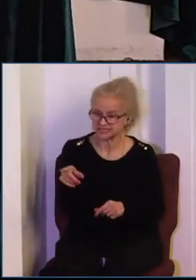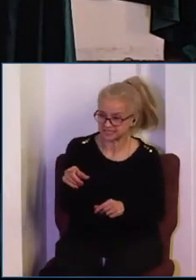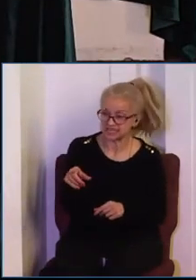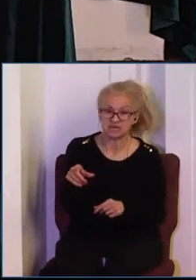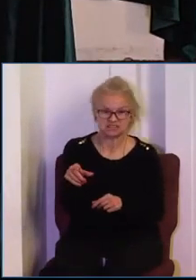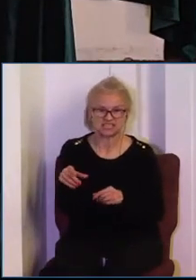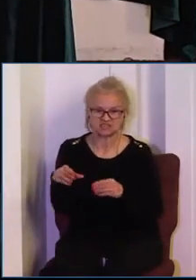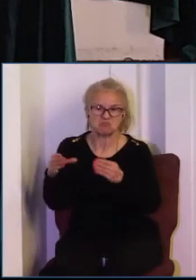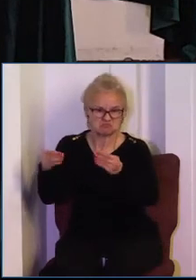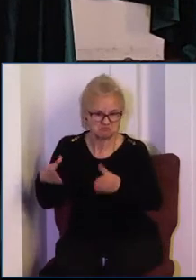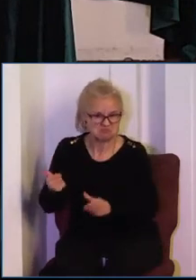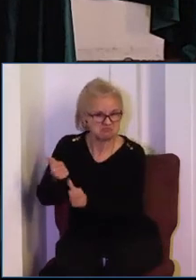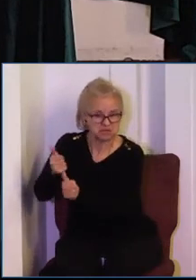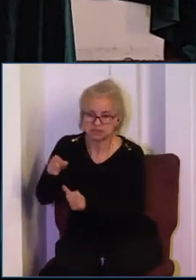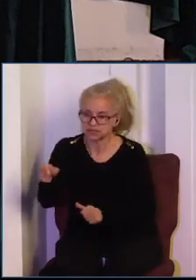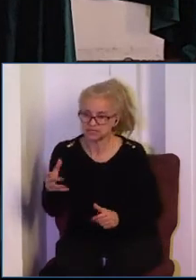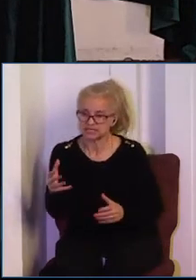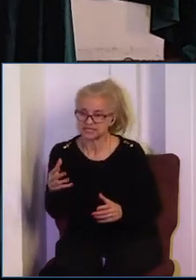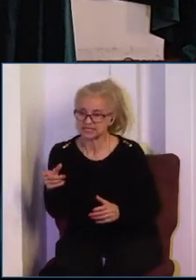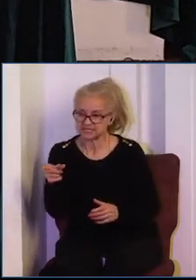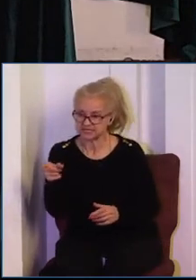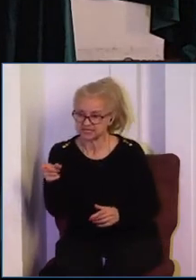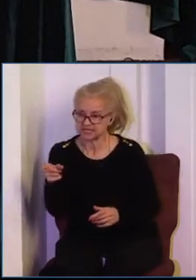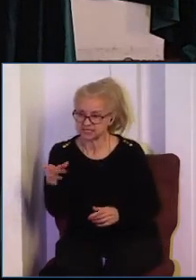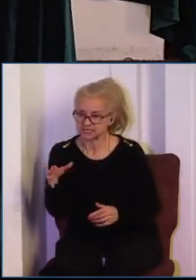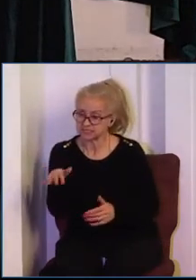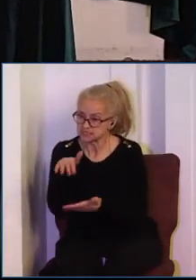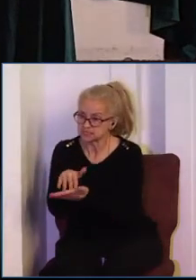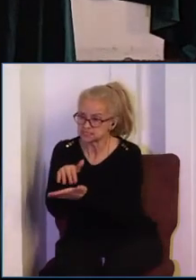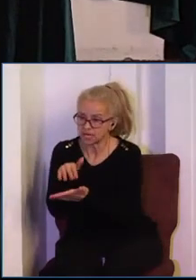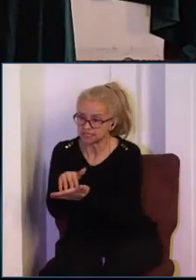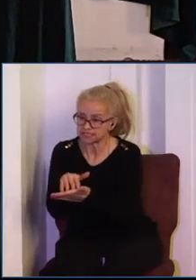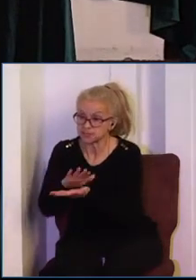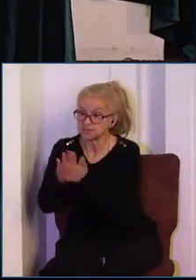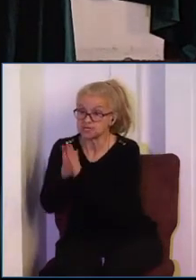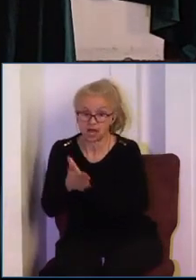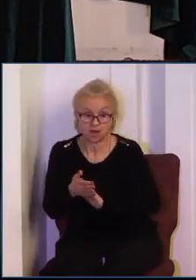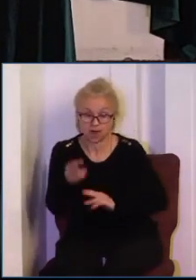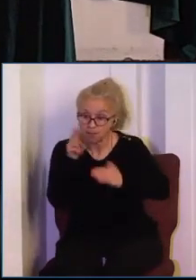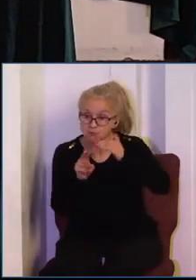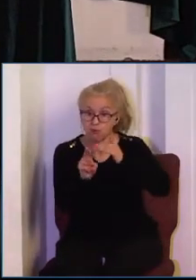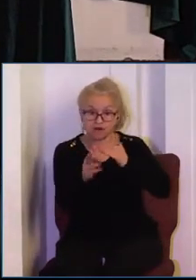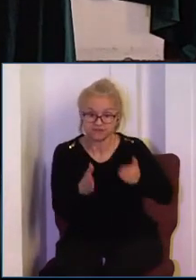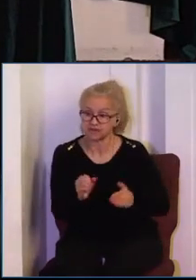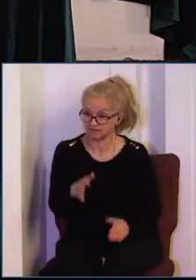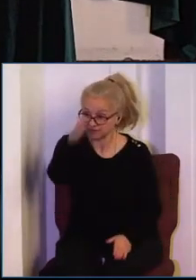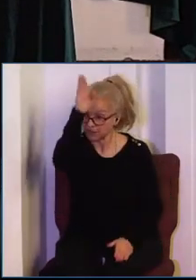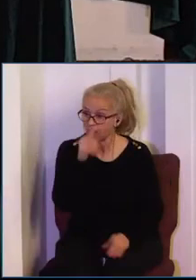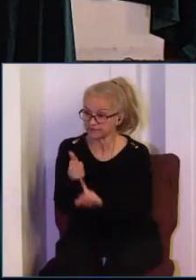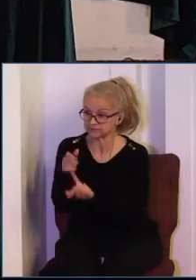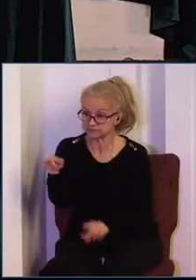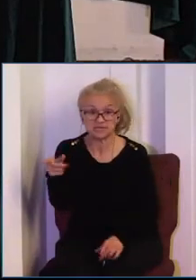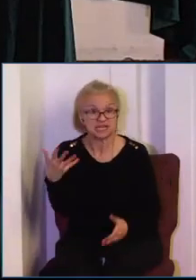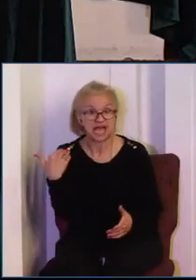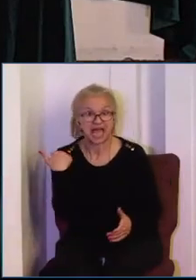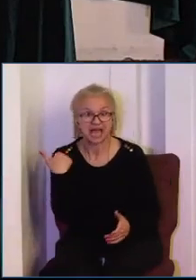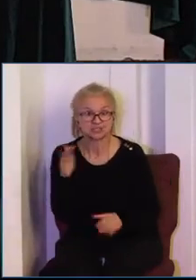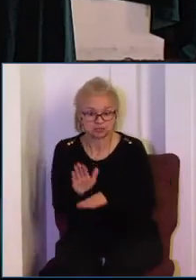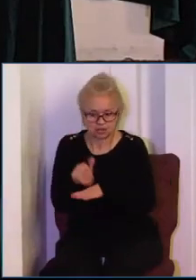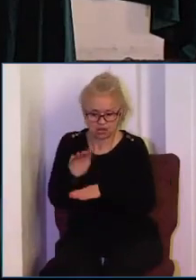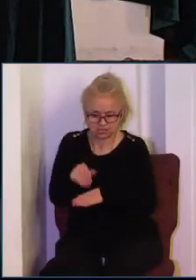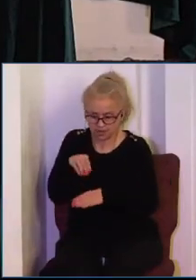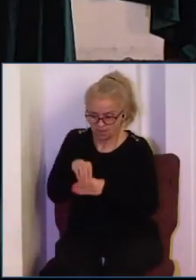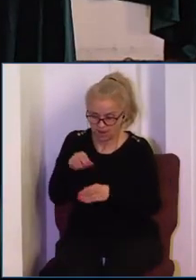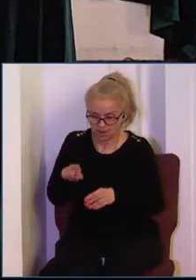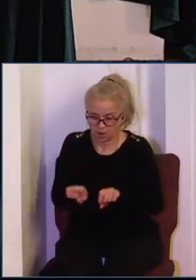mentee. He is studying to be a prophet of God. He has a calling, but he has